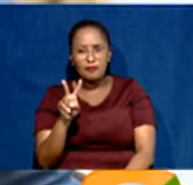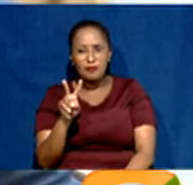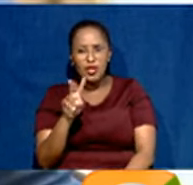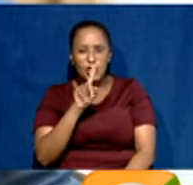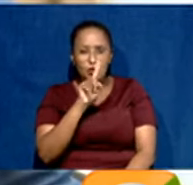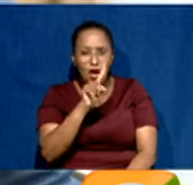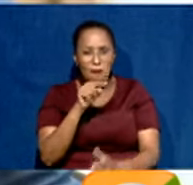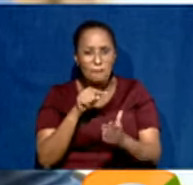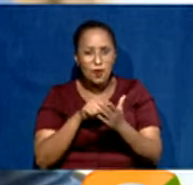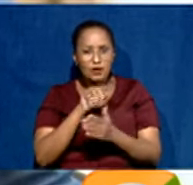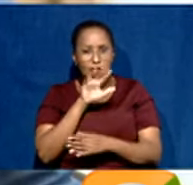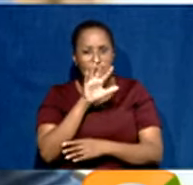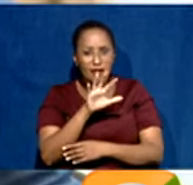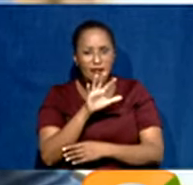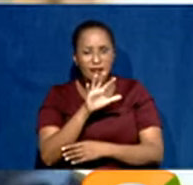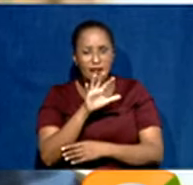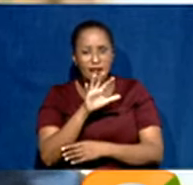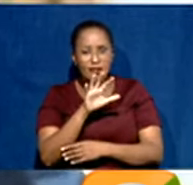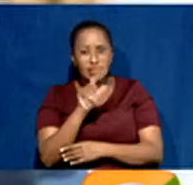was